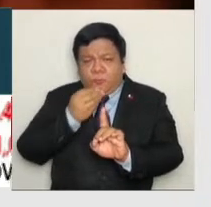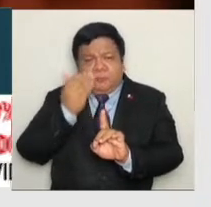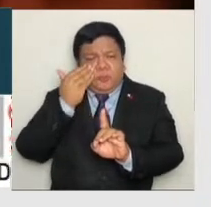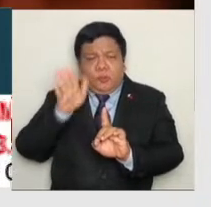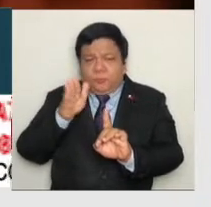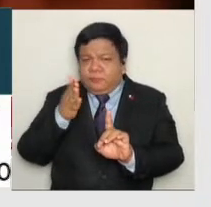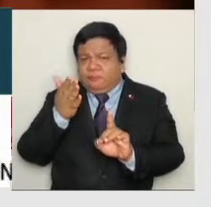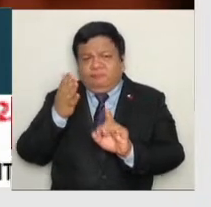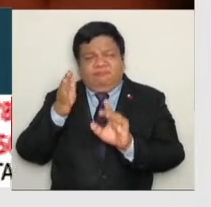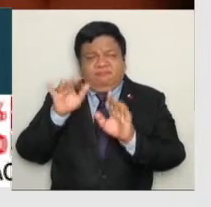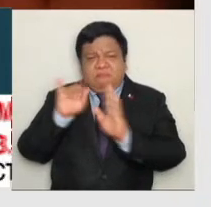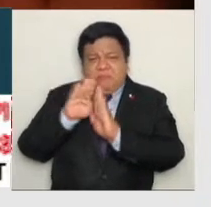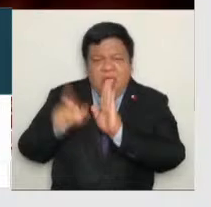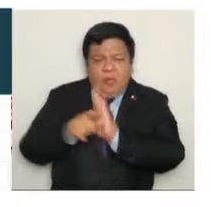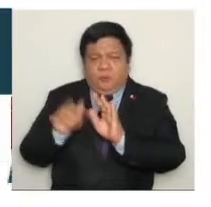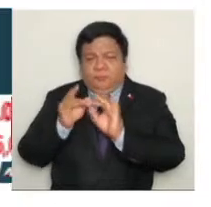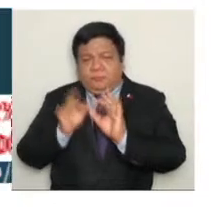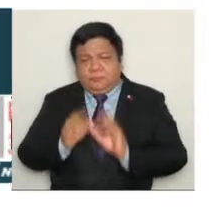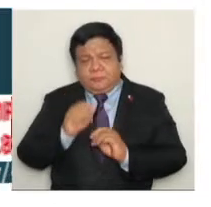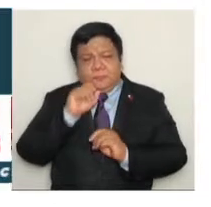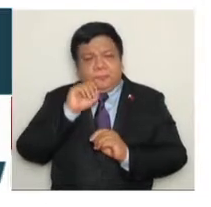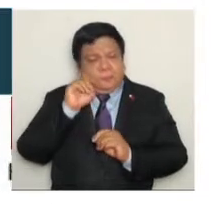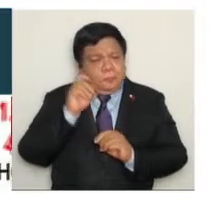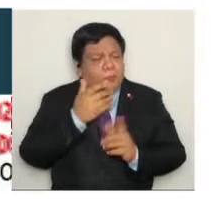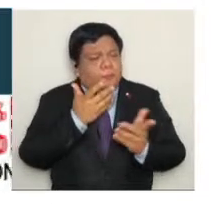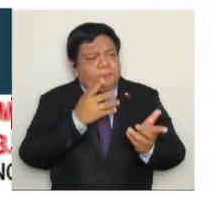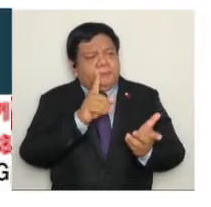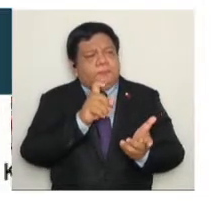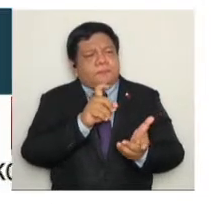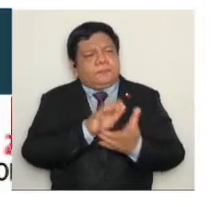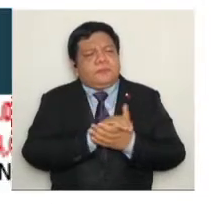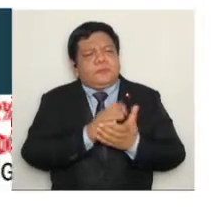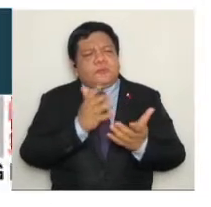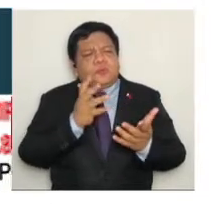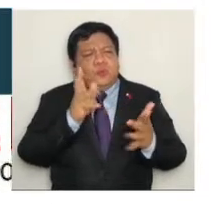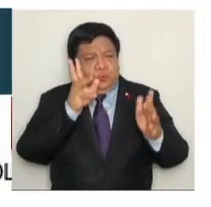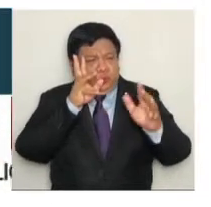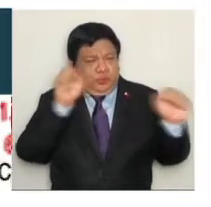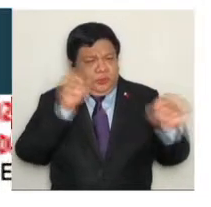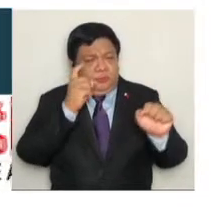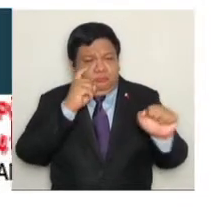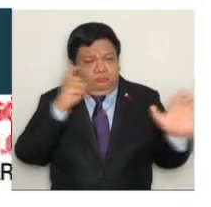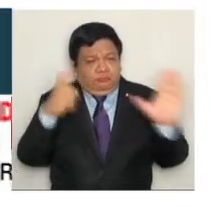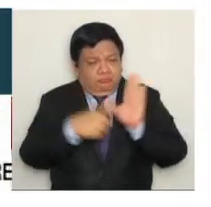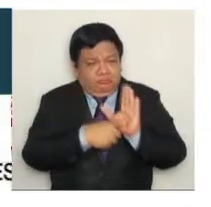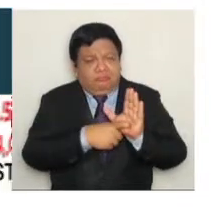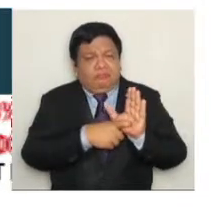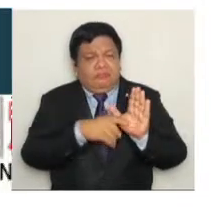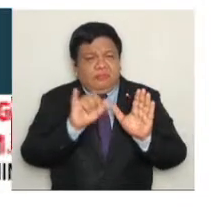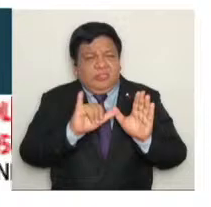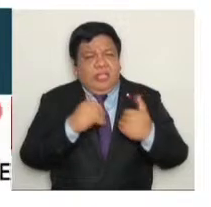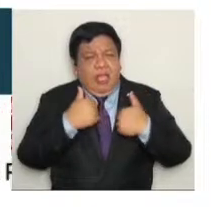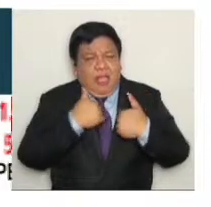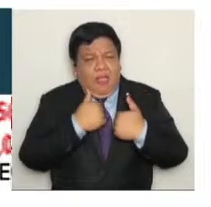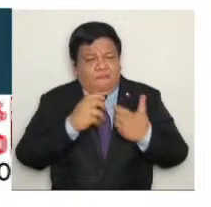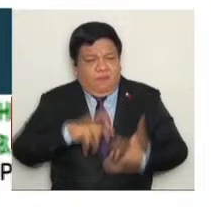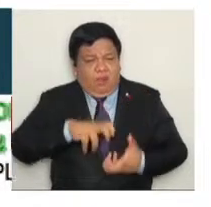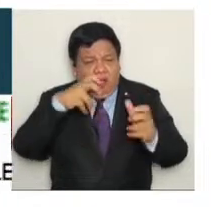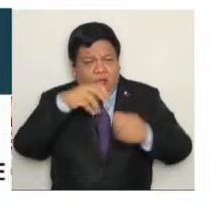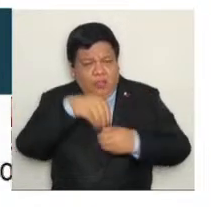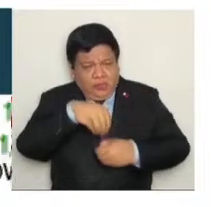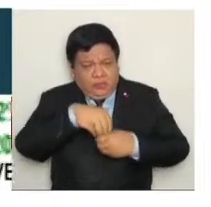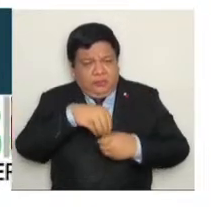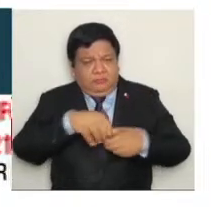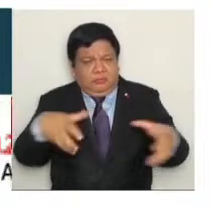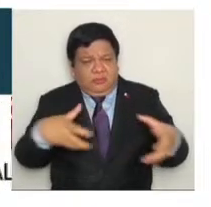said those things. Does the president even recognize that there is a rift within the party and that there are